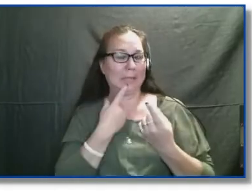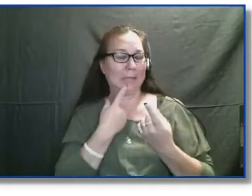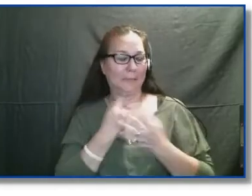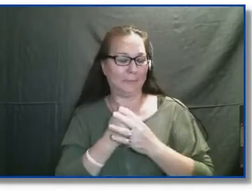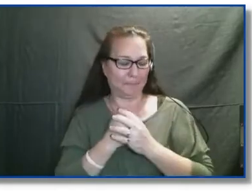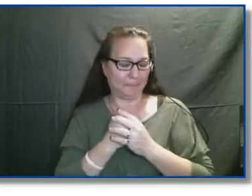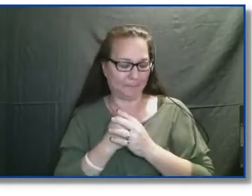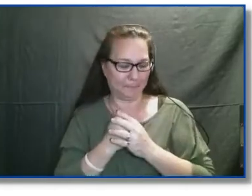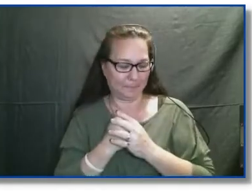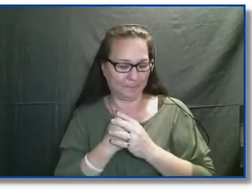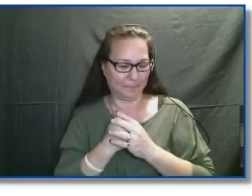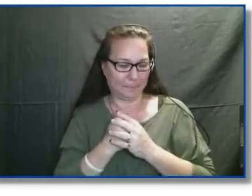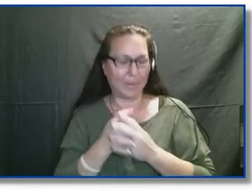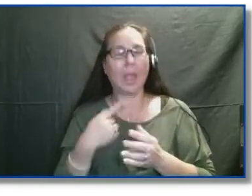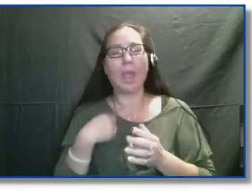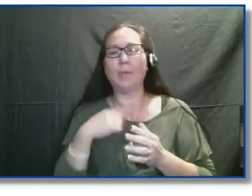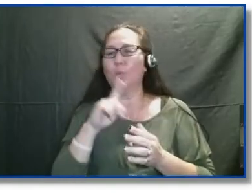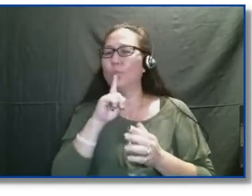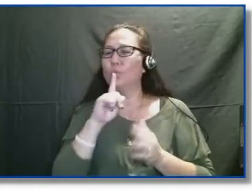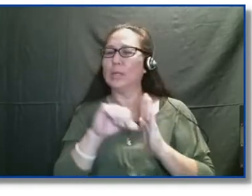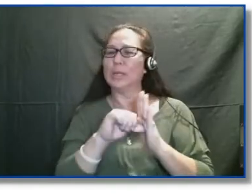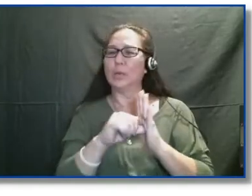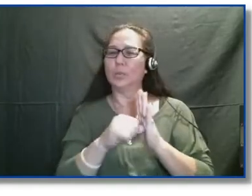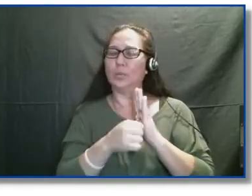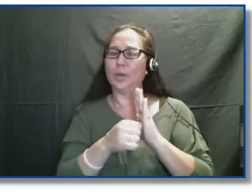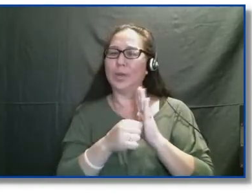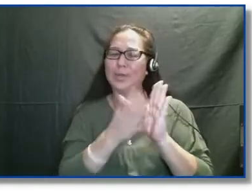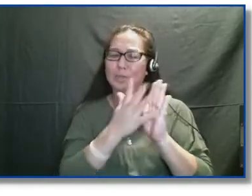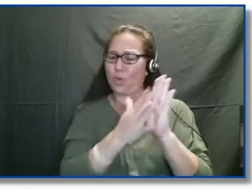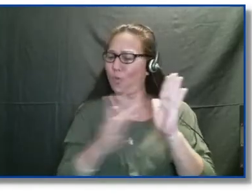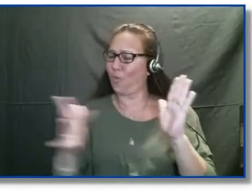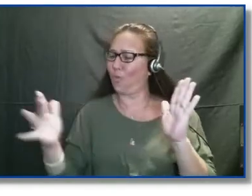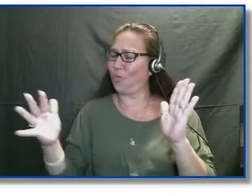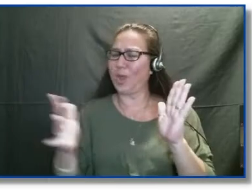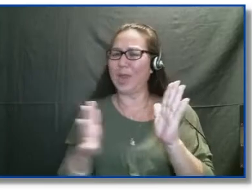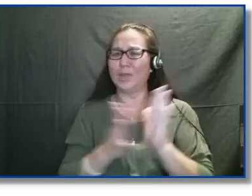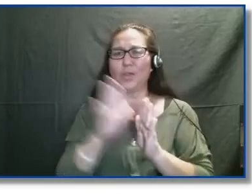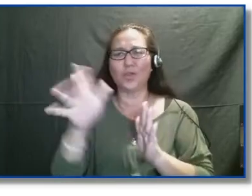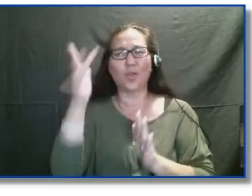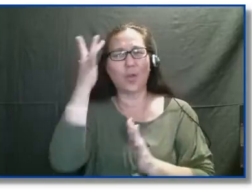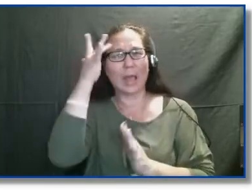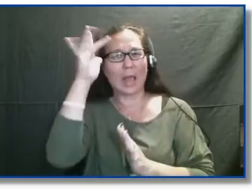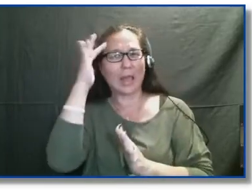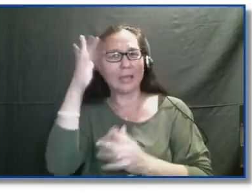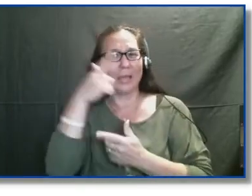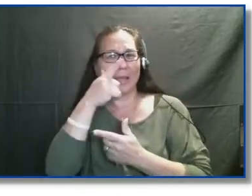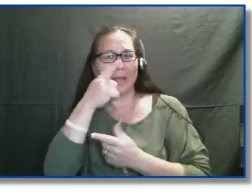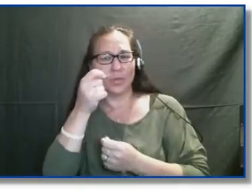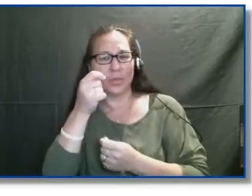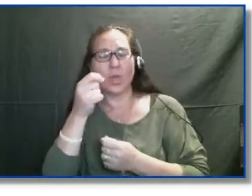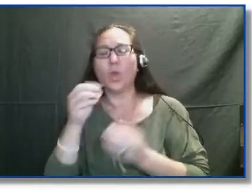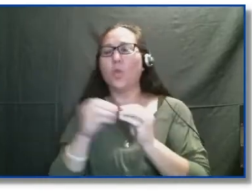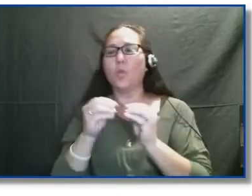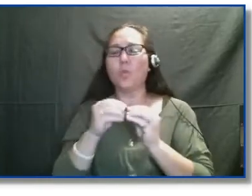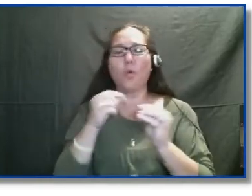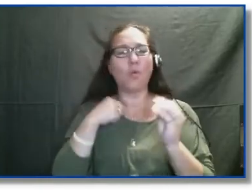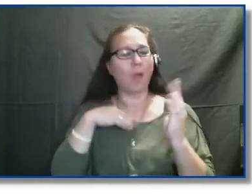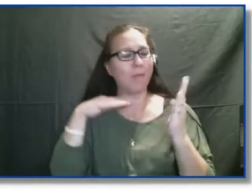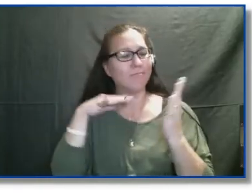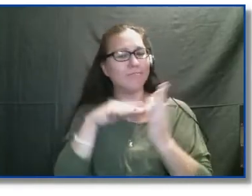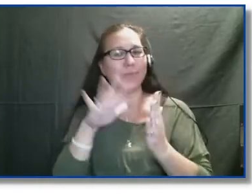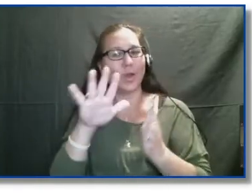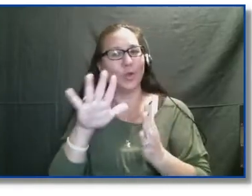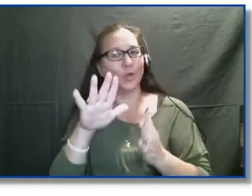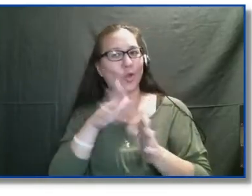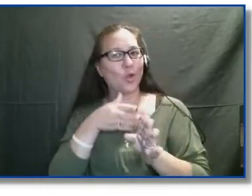just been so impressed with the range of your intellectual interests. The more I learn about your career, how you see cultures